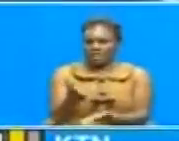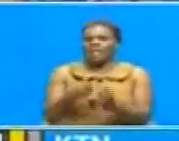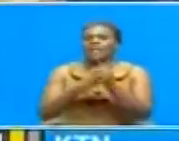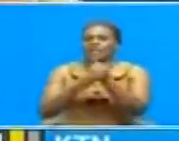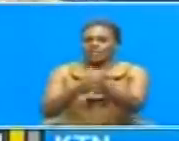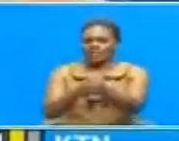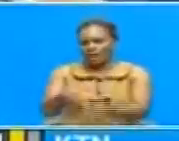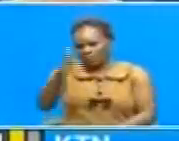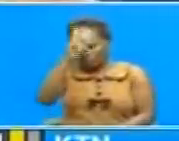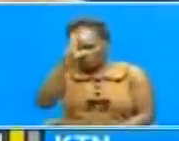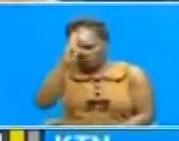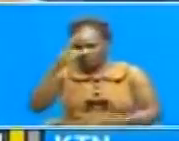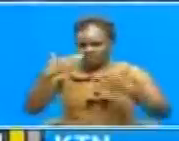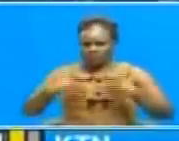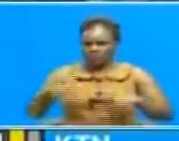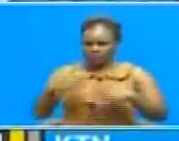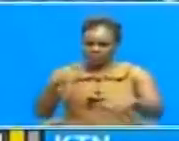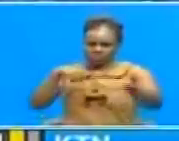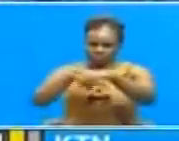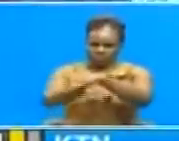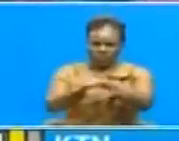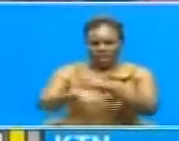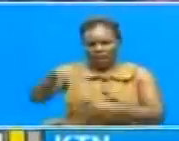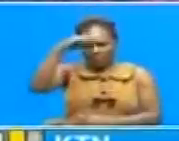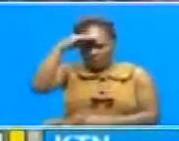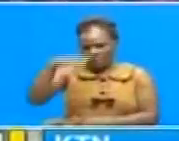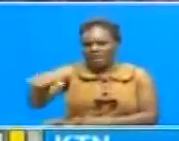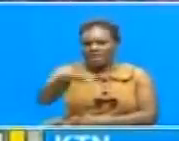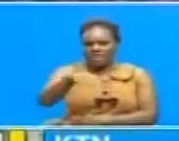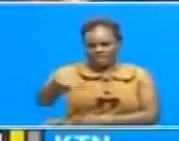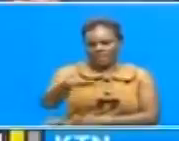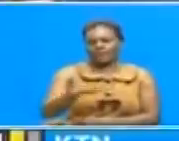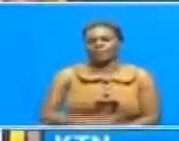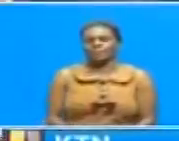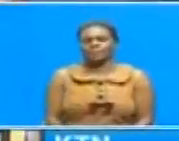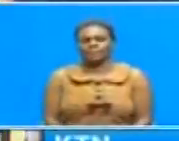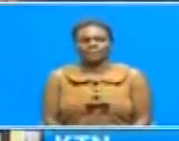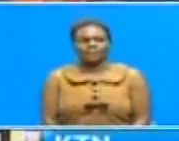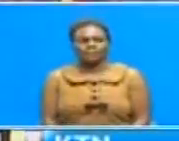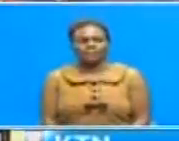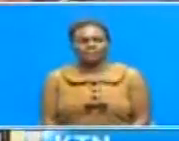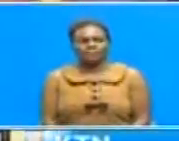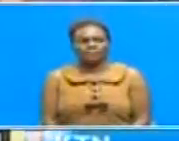leaders, police and residents raided liquor-making and distribution premises.